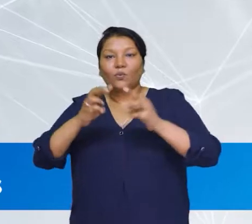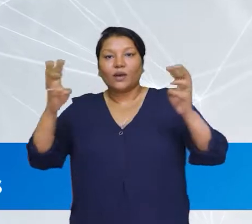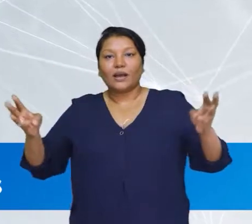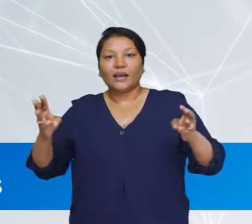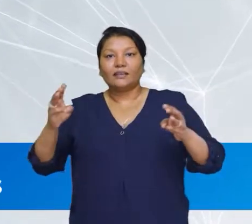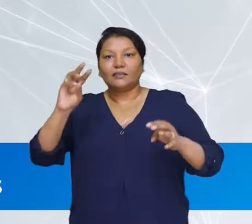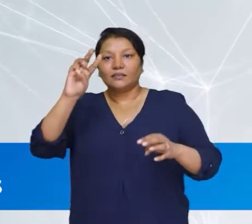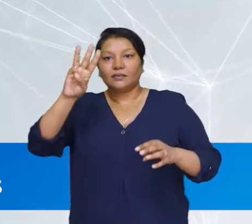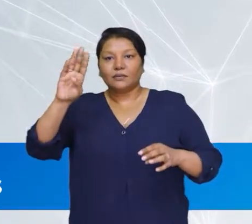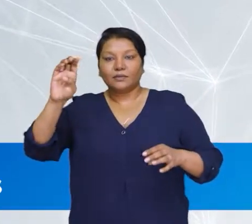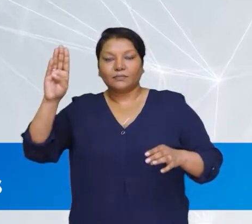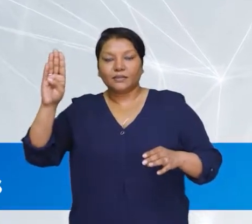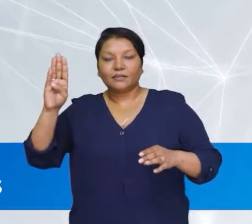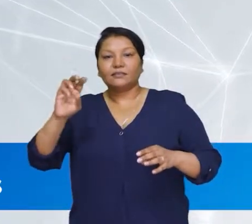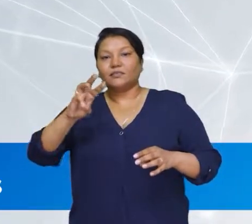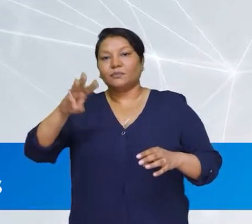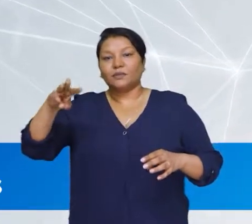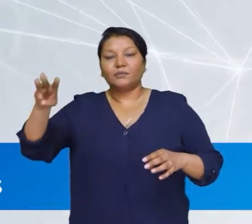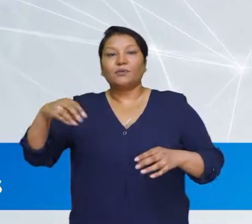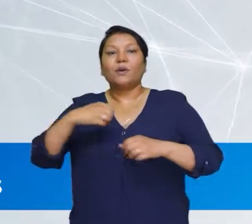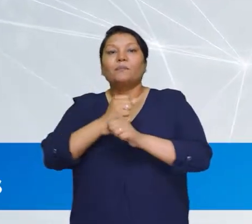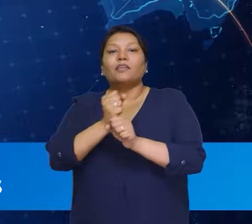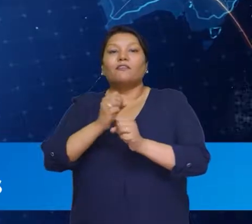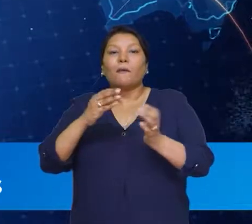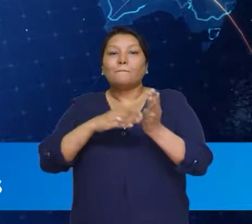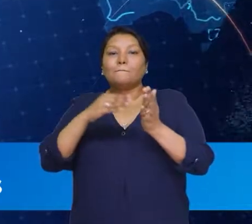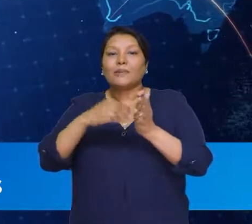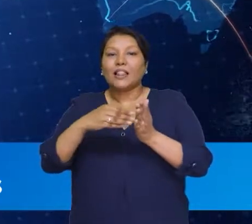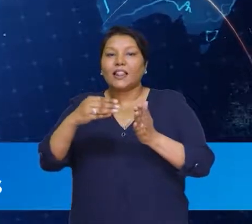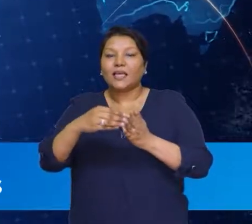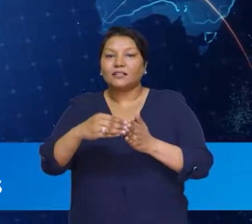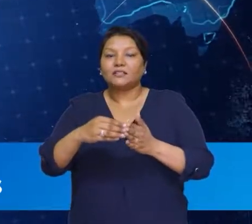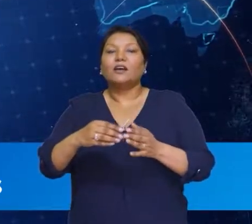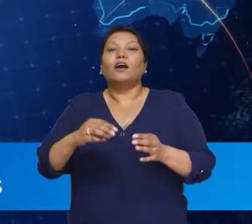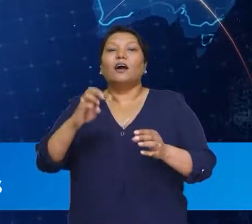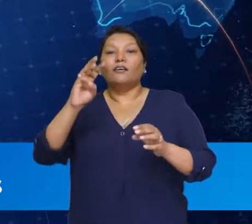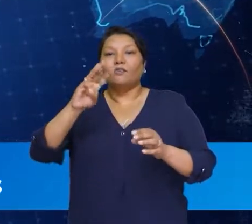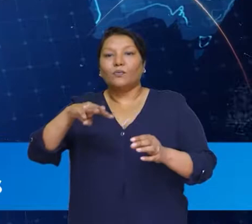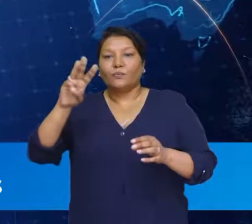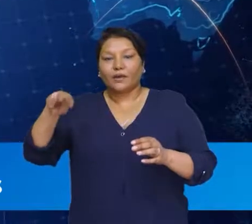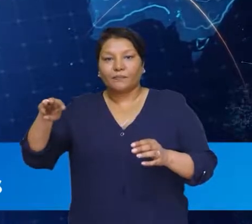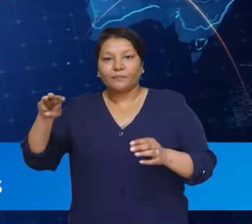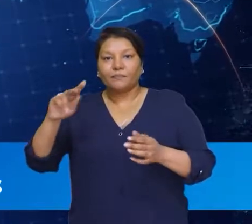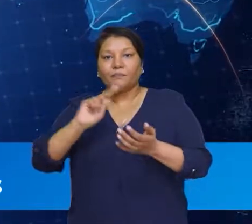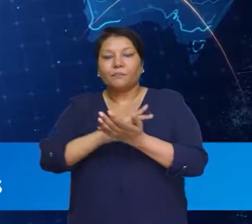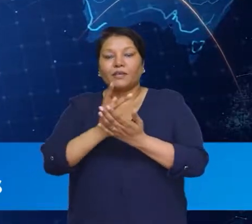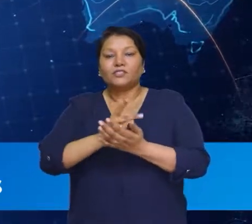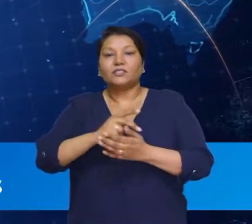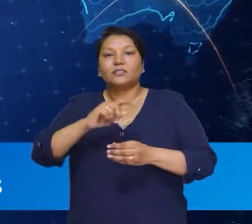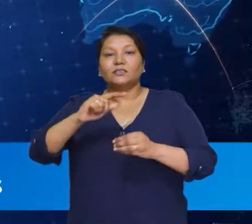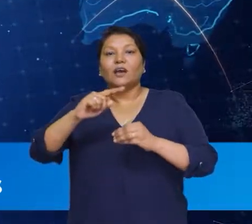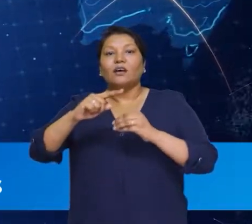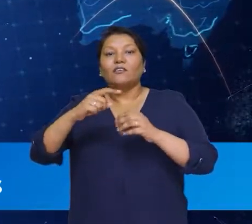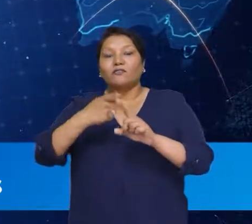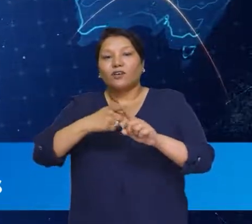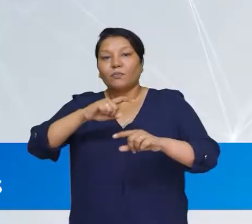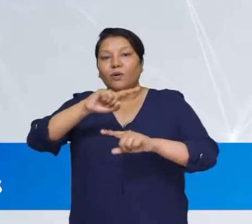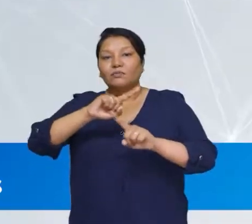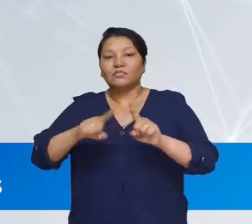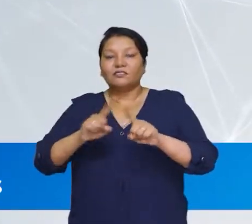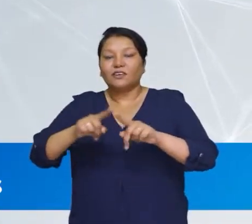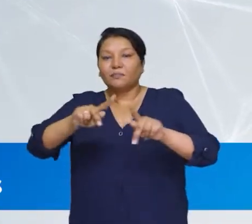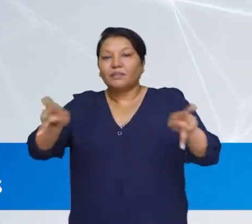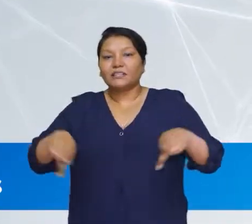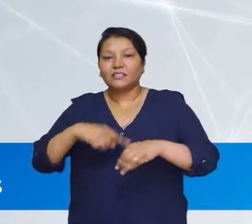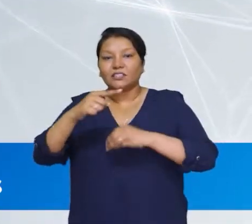to www, is made up of billions of web pages distributed all across the world.